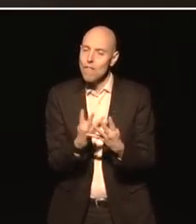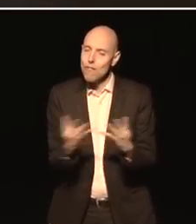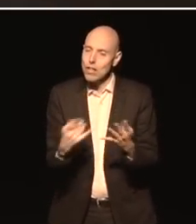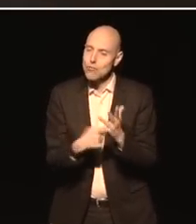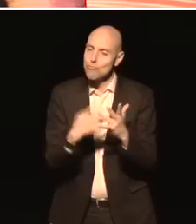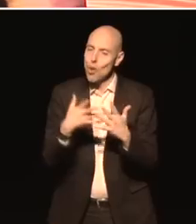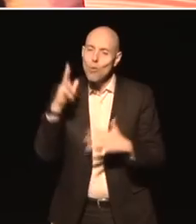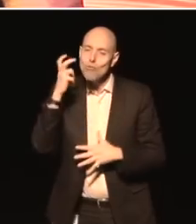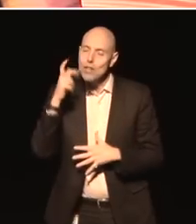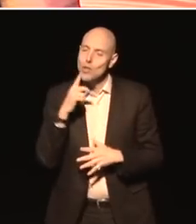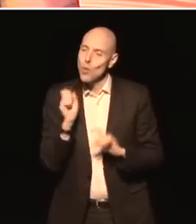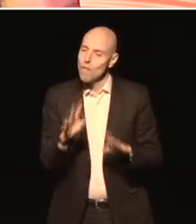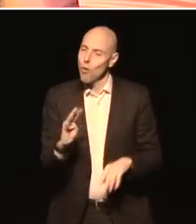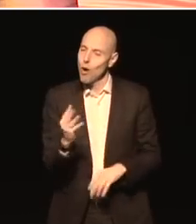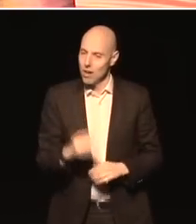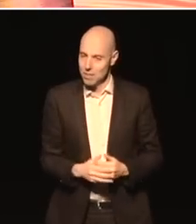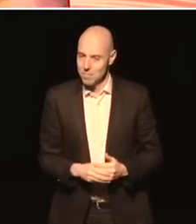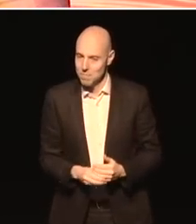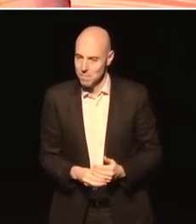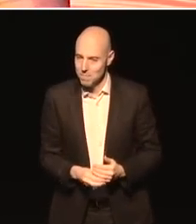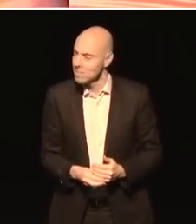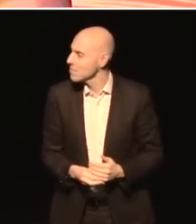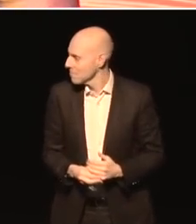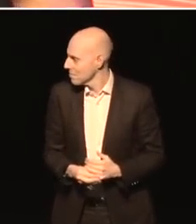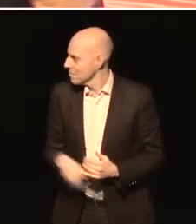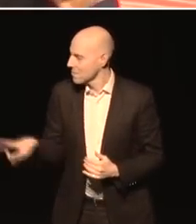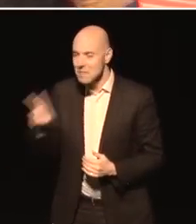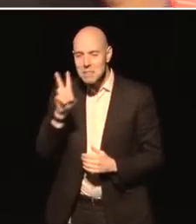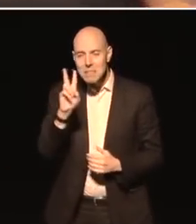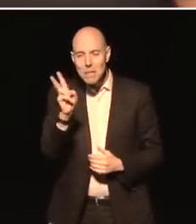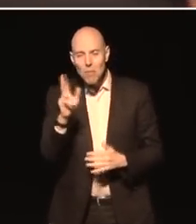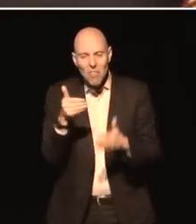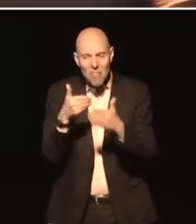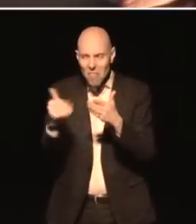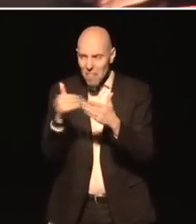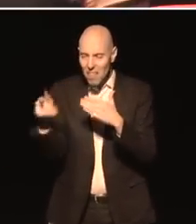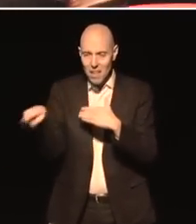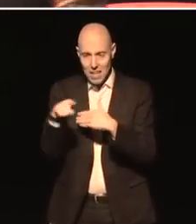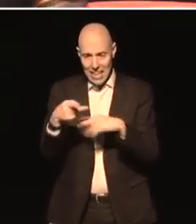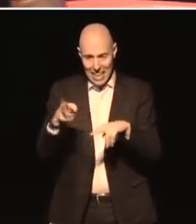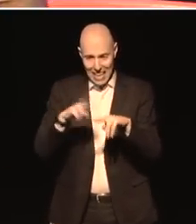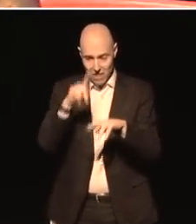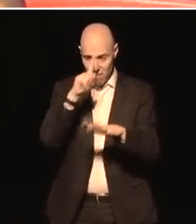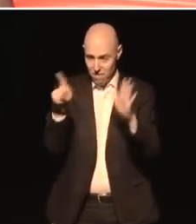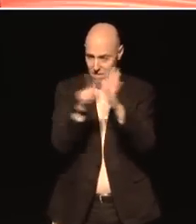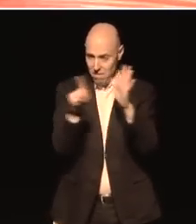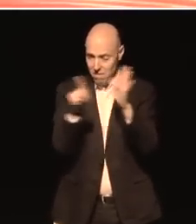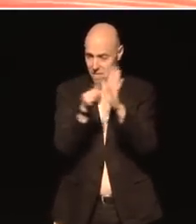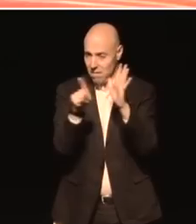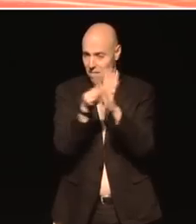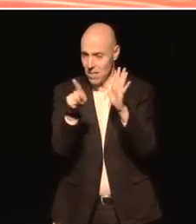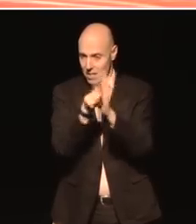on Radio 4. A couple of housekeeping things. First of all, if a fire alarm does go